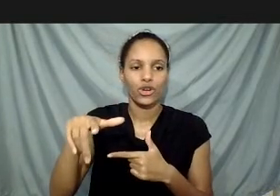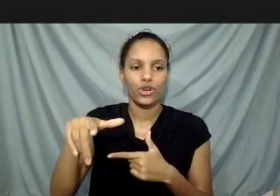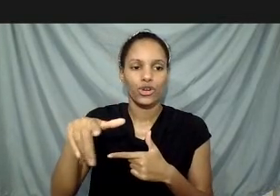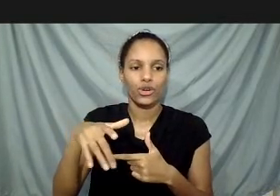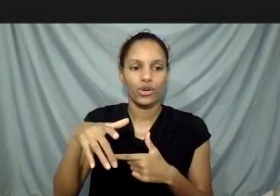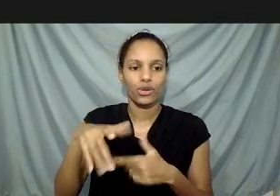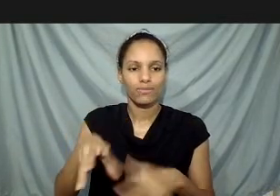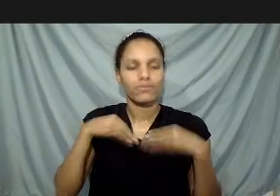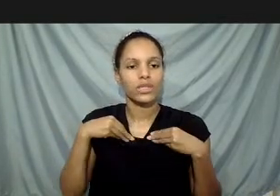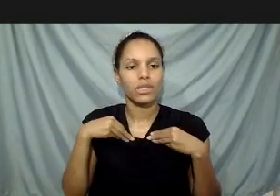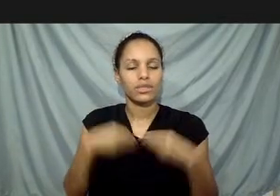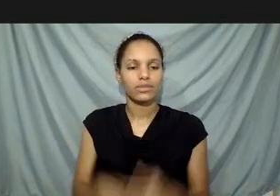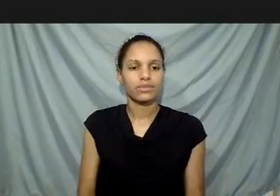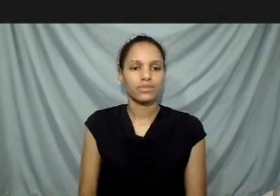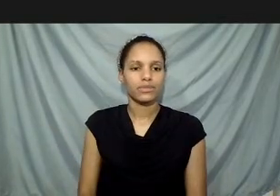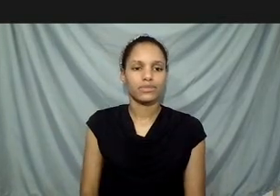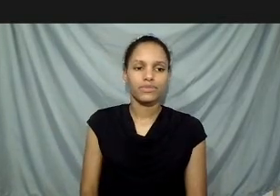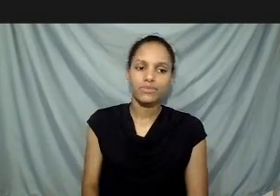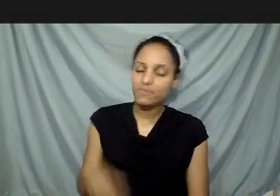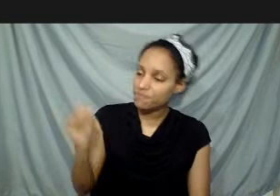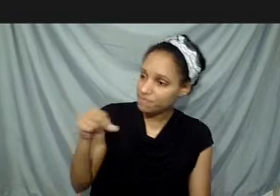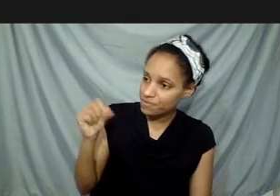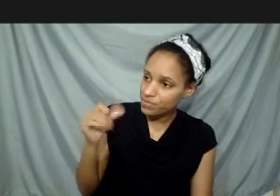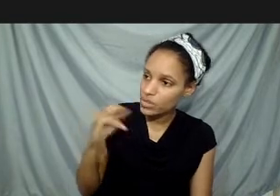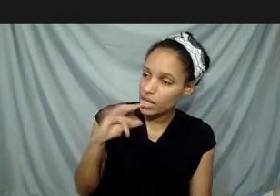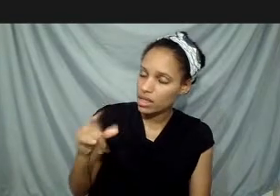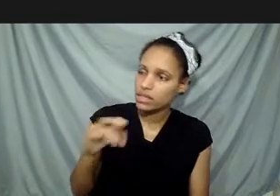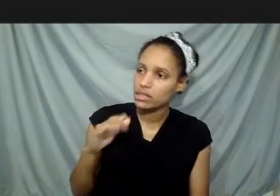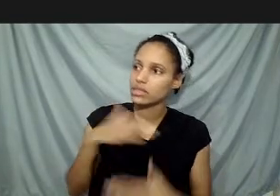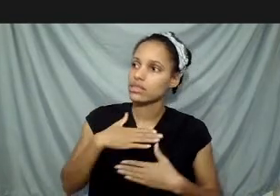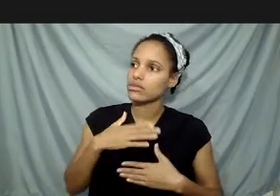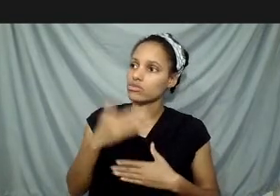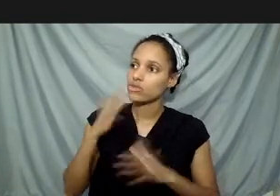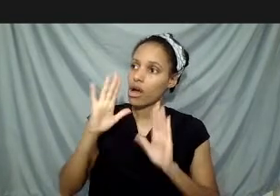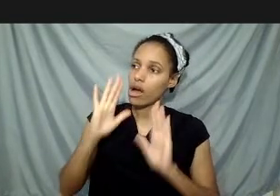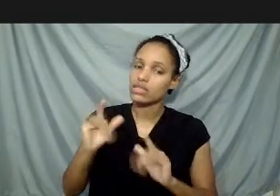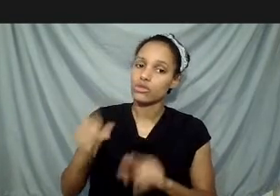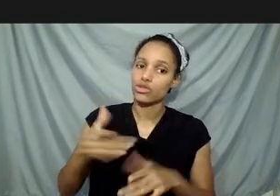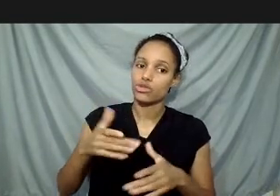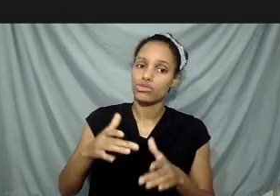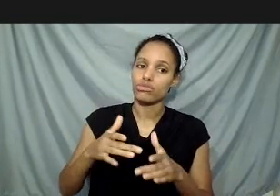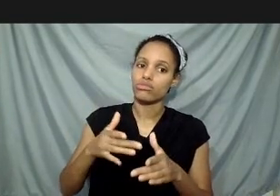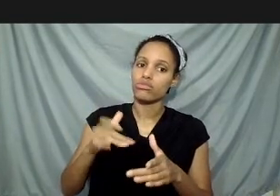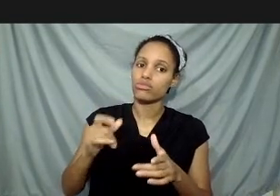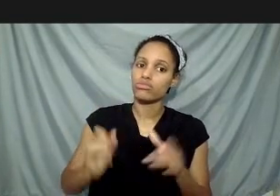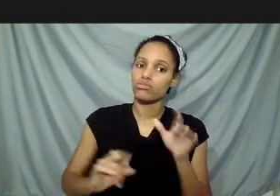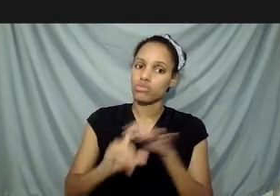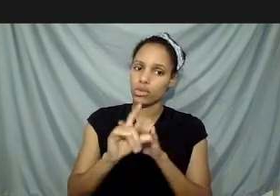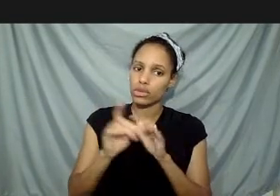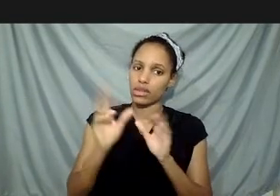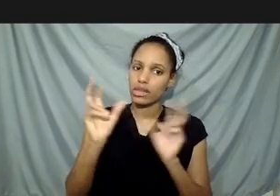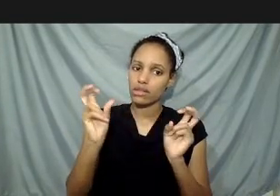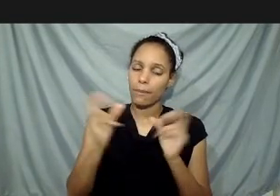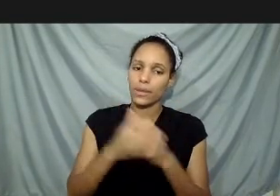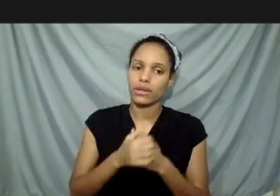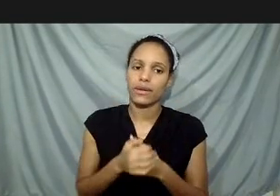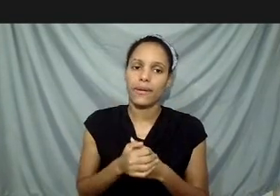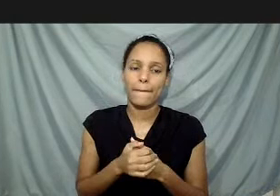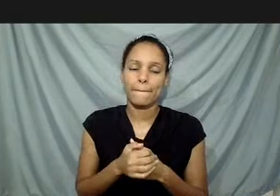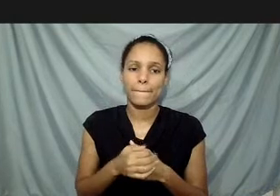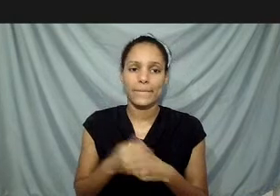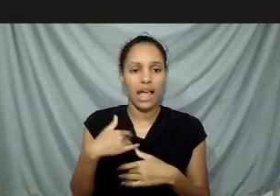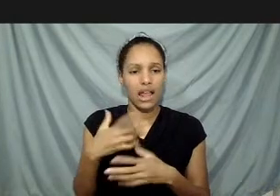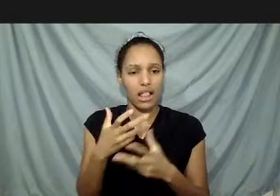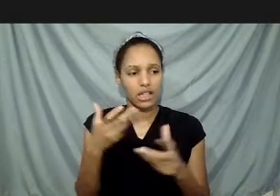I'm glad that you brought that up, because I think it's super important to contextualize it in the sense that, you know, and I had my struggles